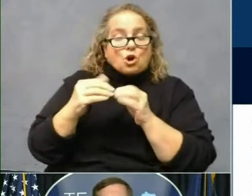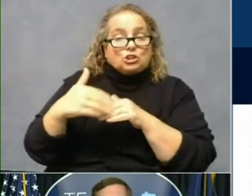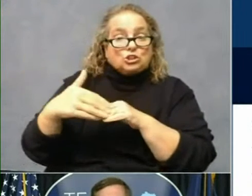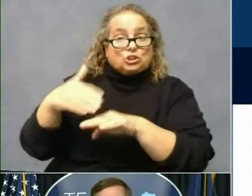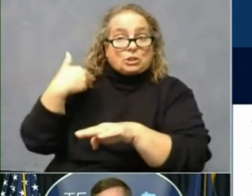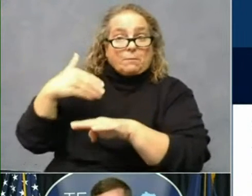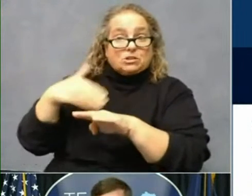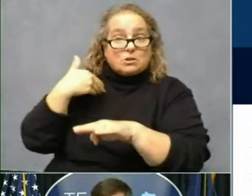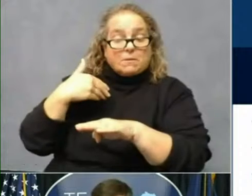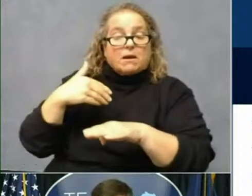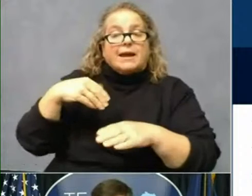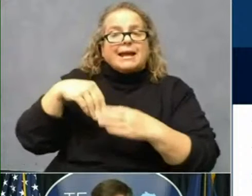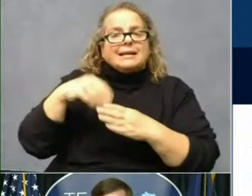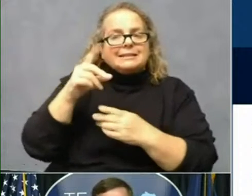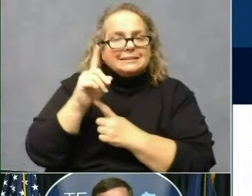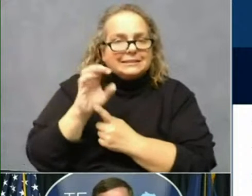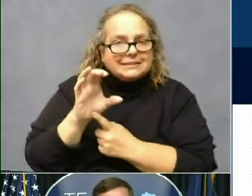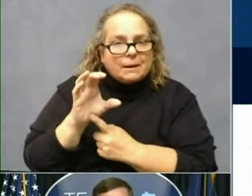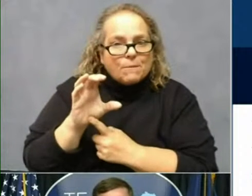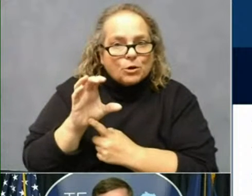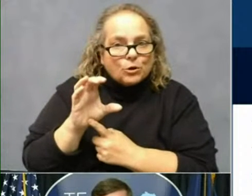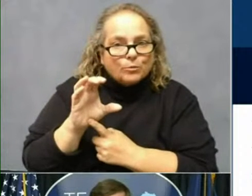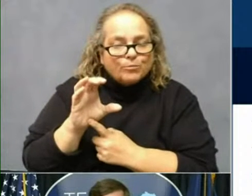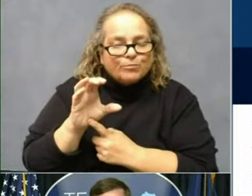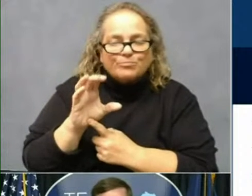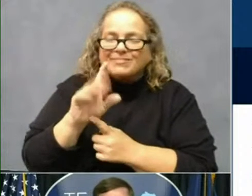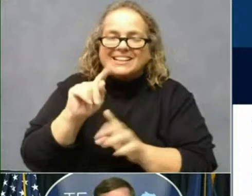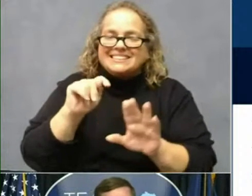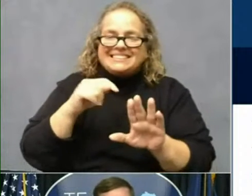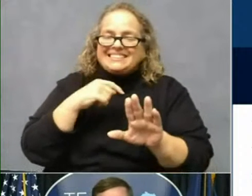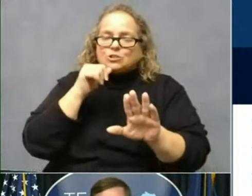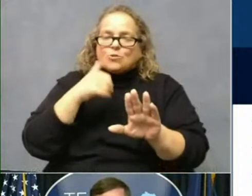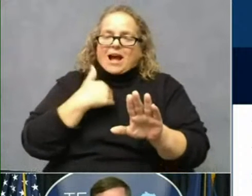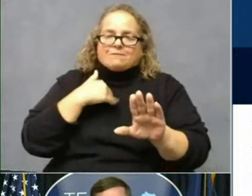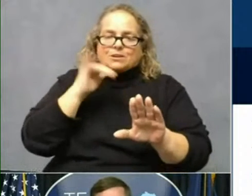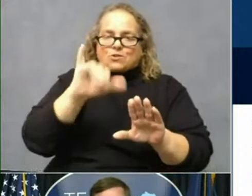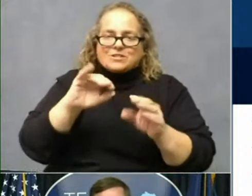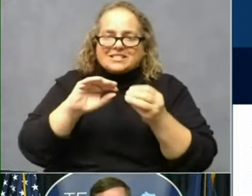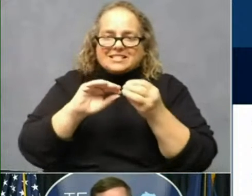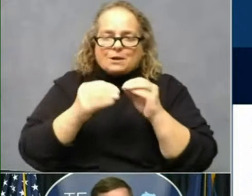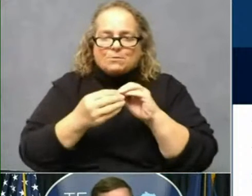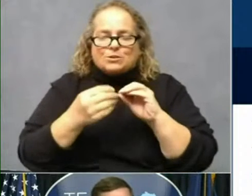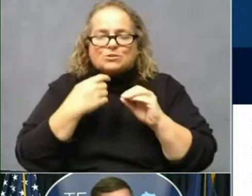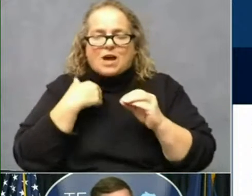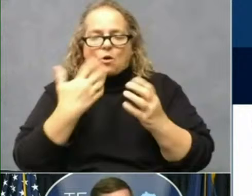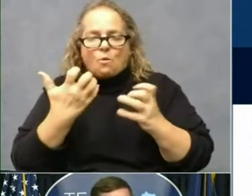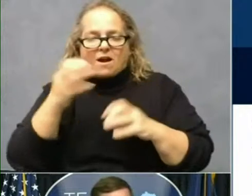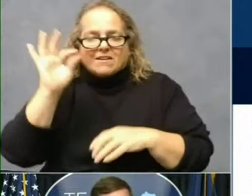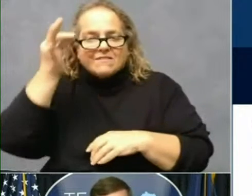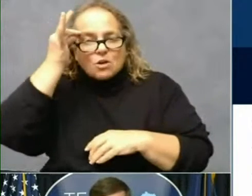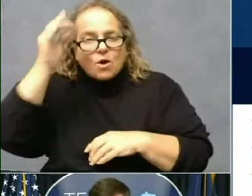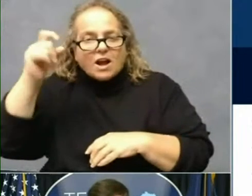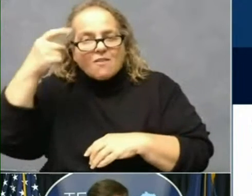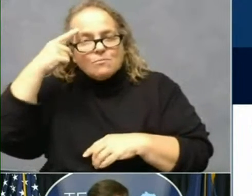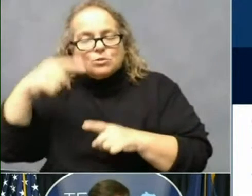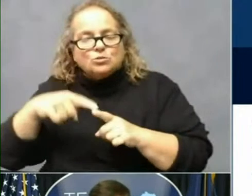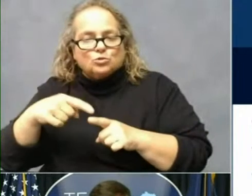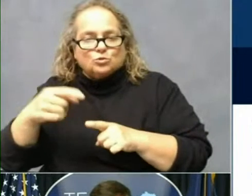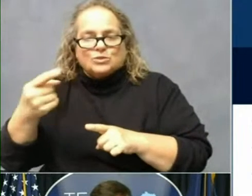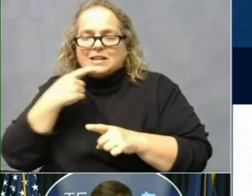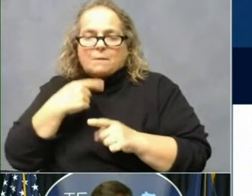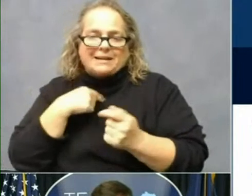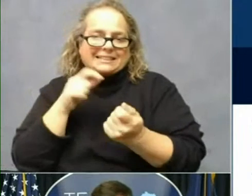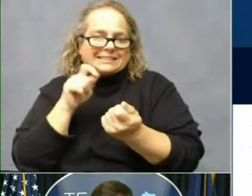but I want to get more detailed numbers. I want the federal government to put that into the system because I feel like we can rely on that a little bit